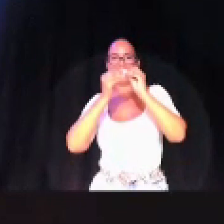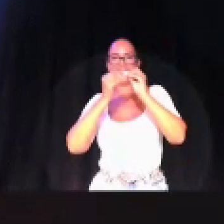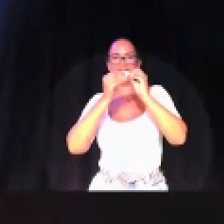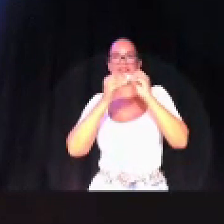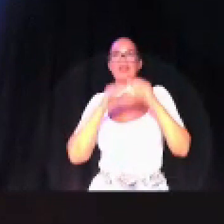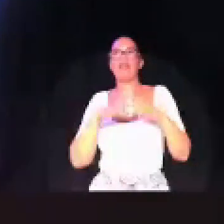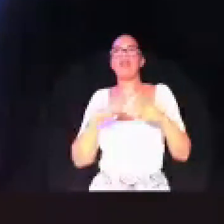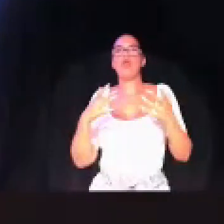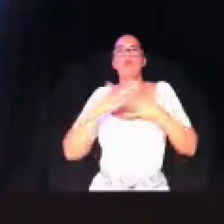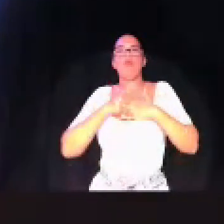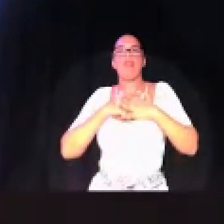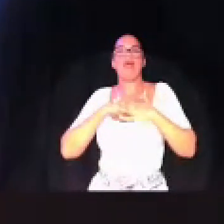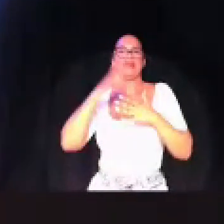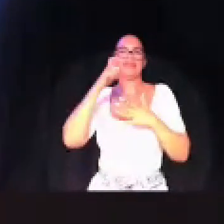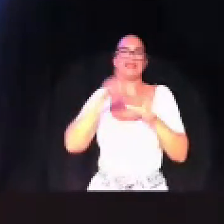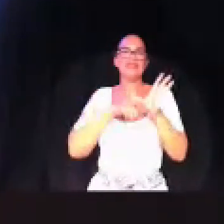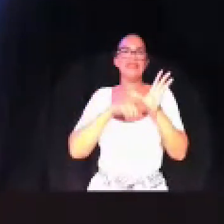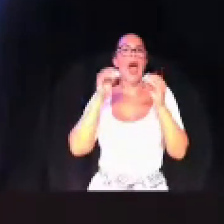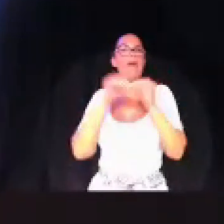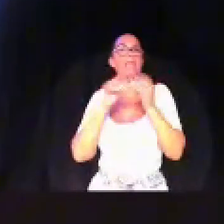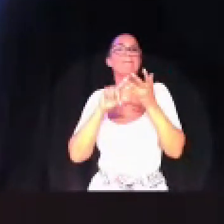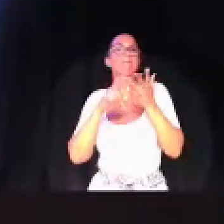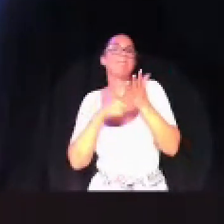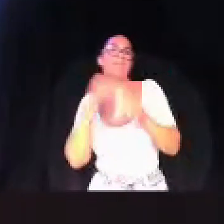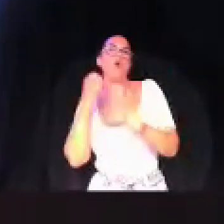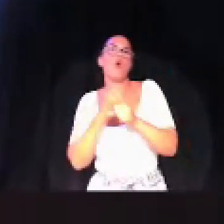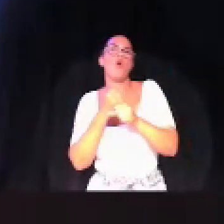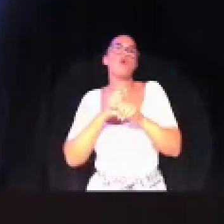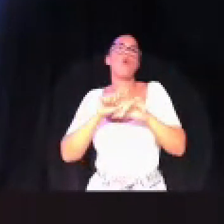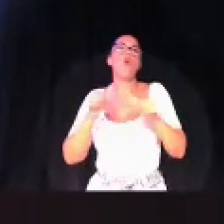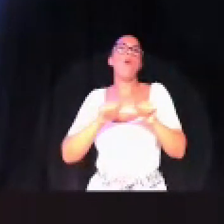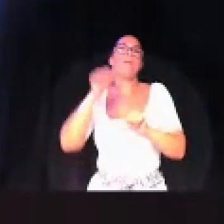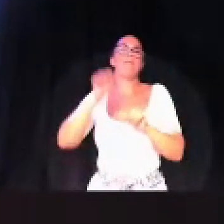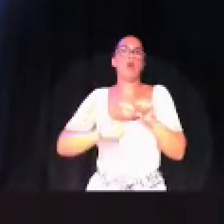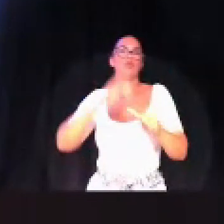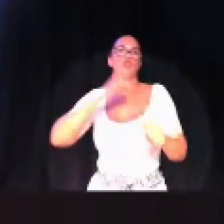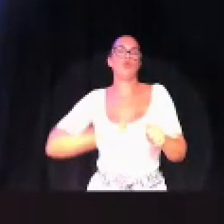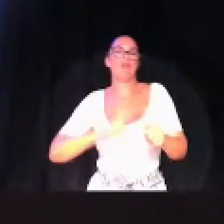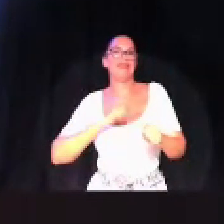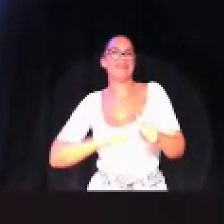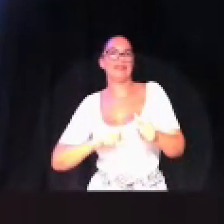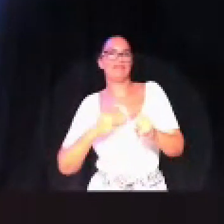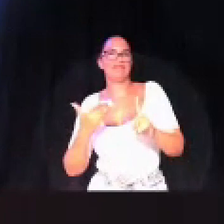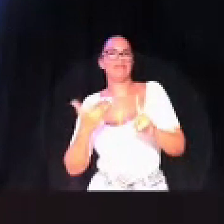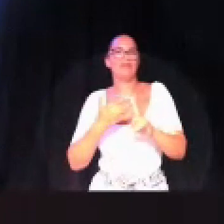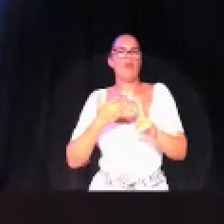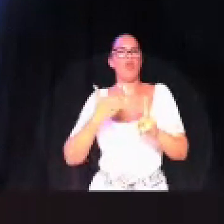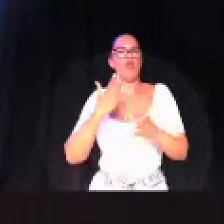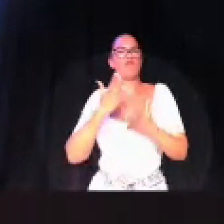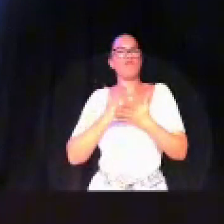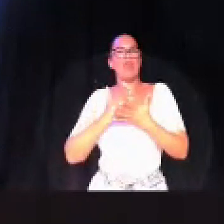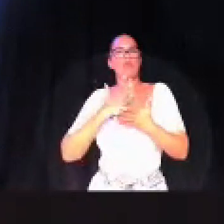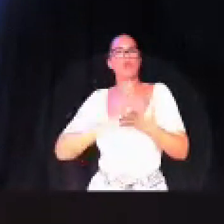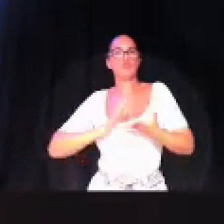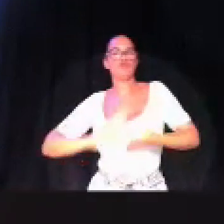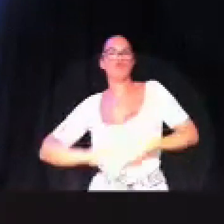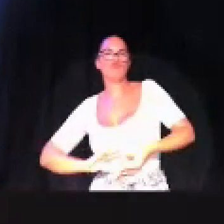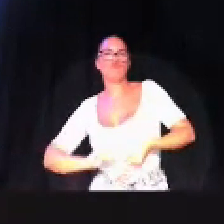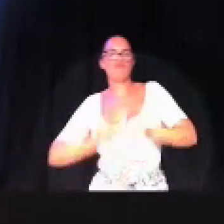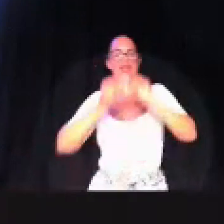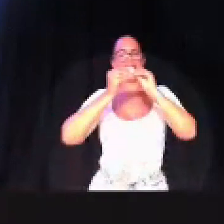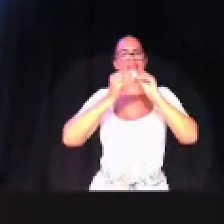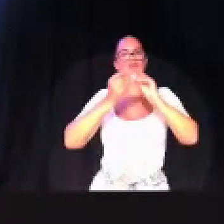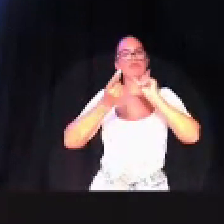cyborgs, posthumanism, like all these kind of things. And very much about creating and responding to the